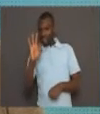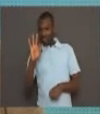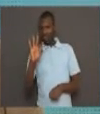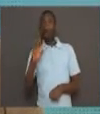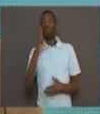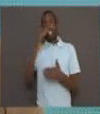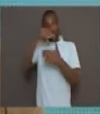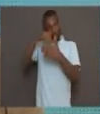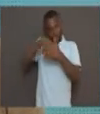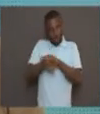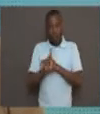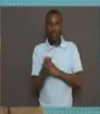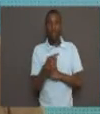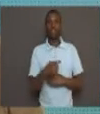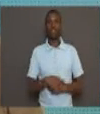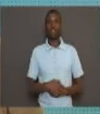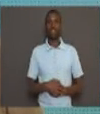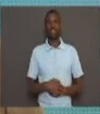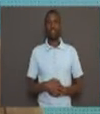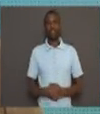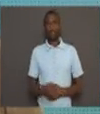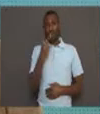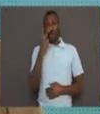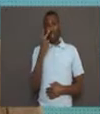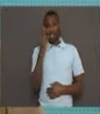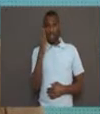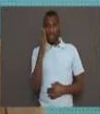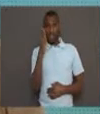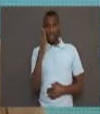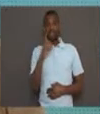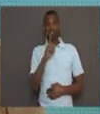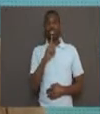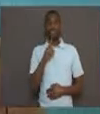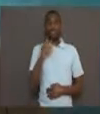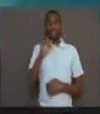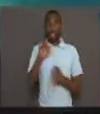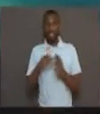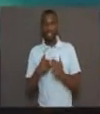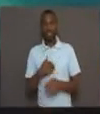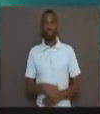is induced. There are two types of currents.